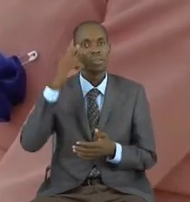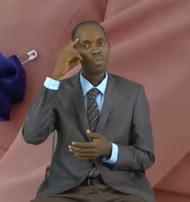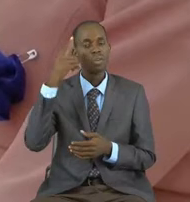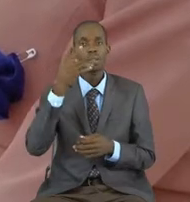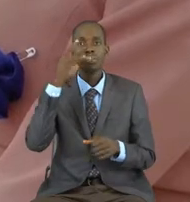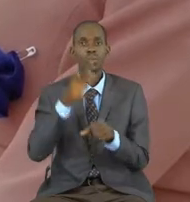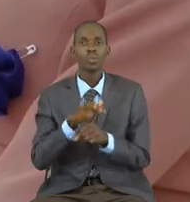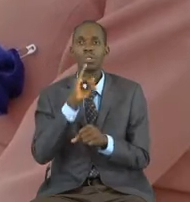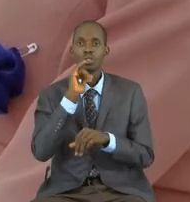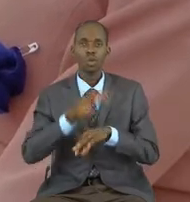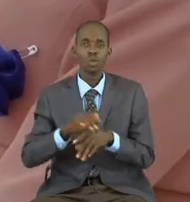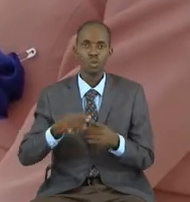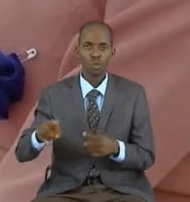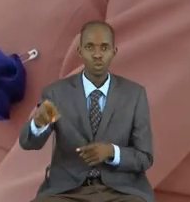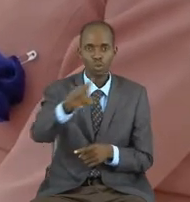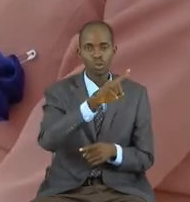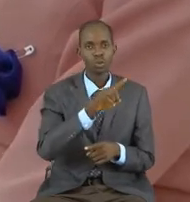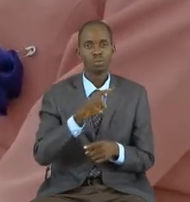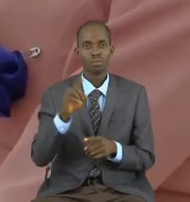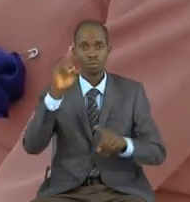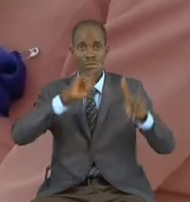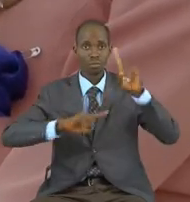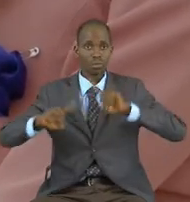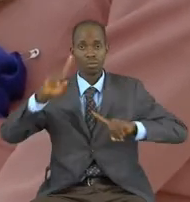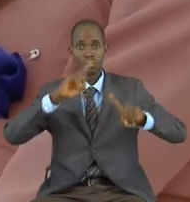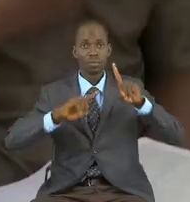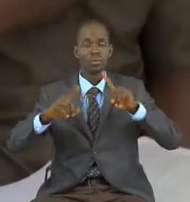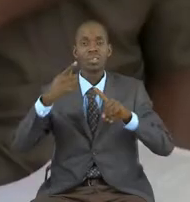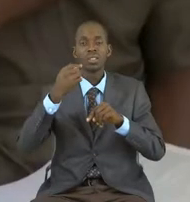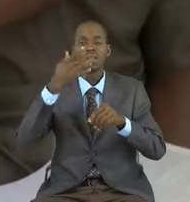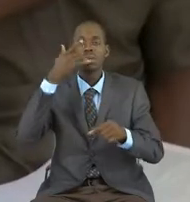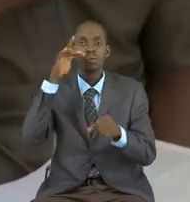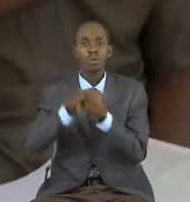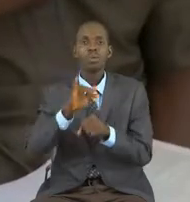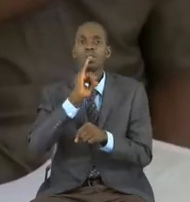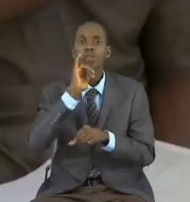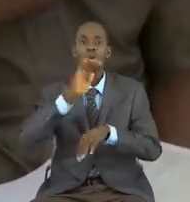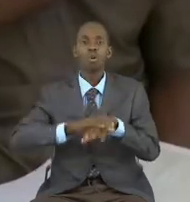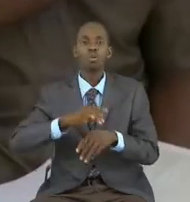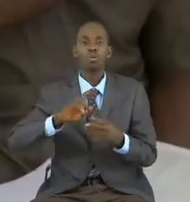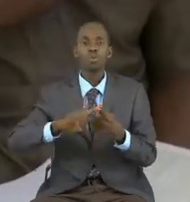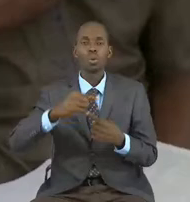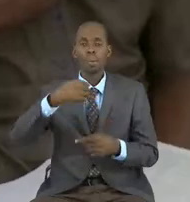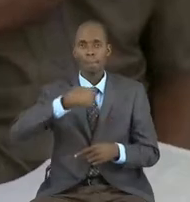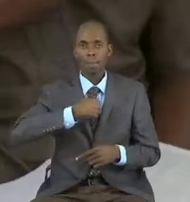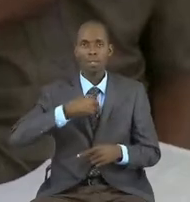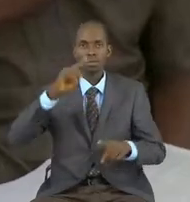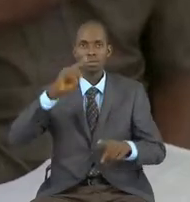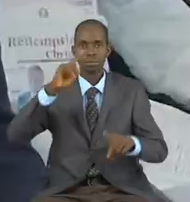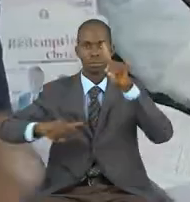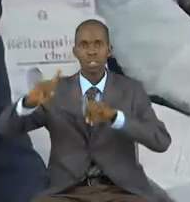you. Make it personal, the promise is unto me. I say the promise is unto